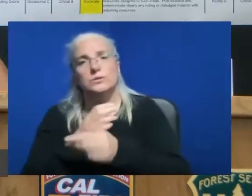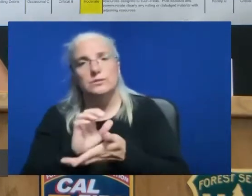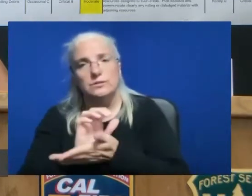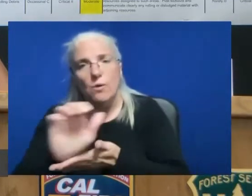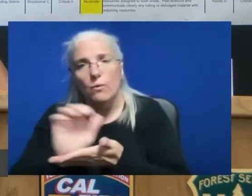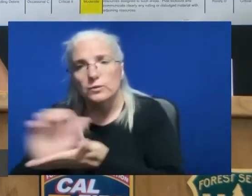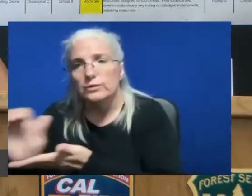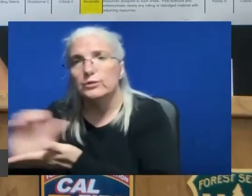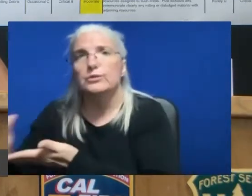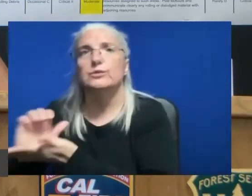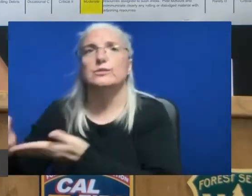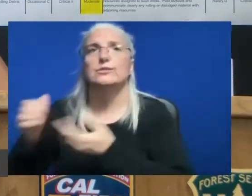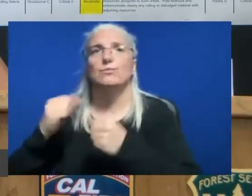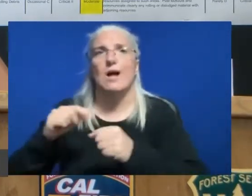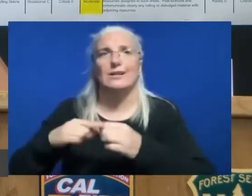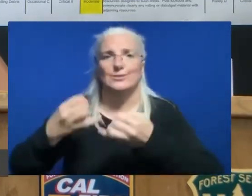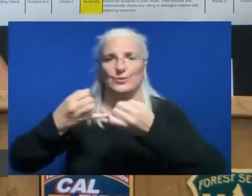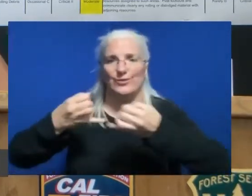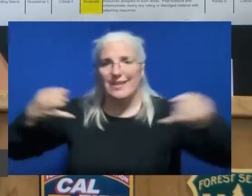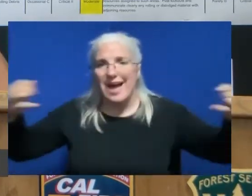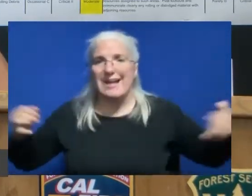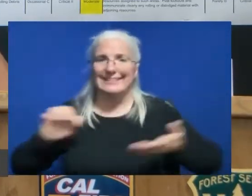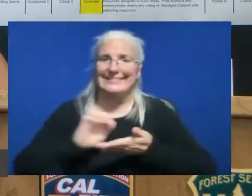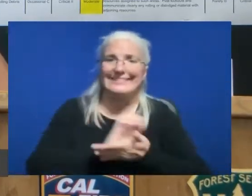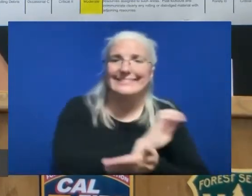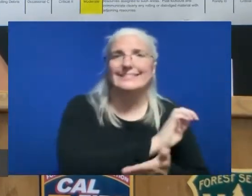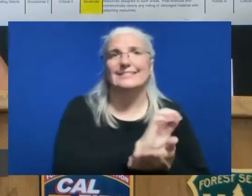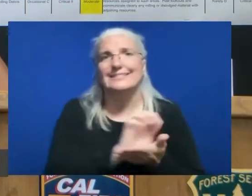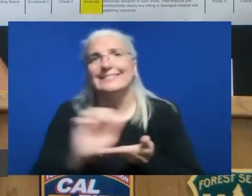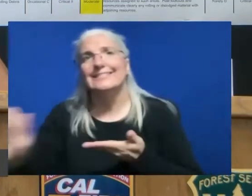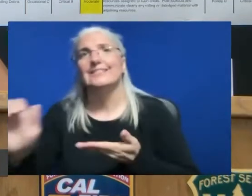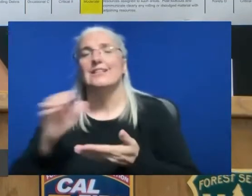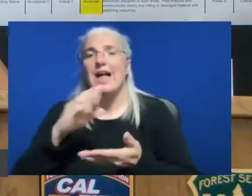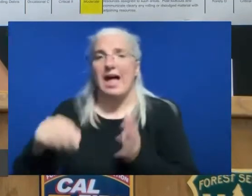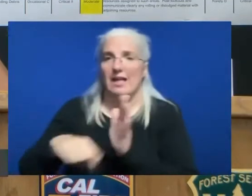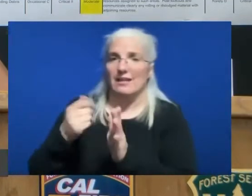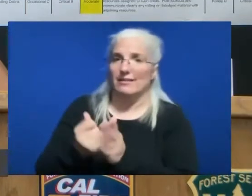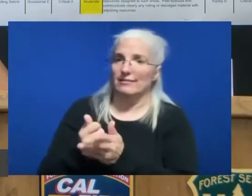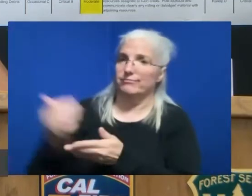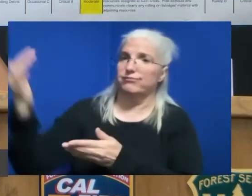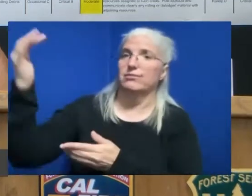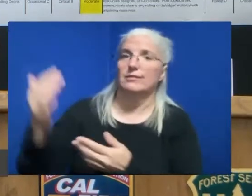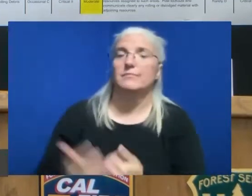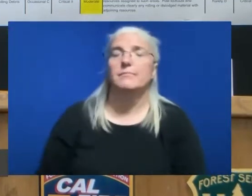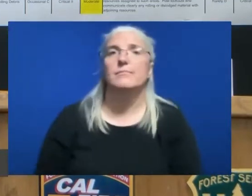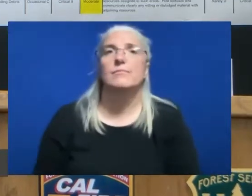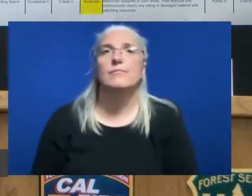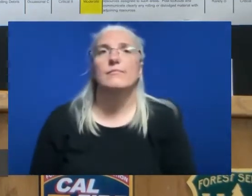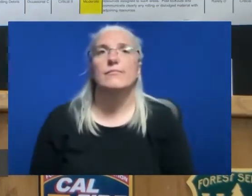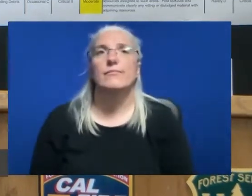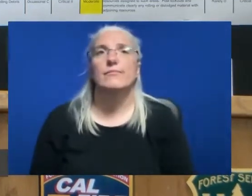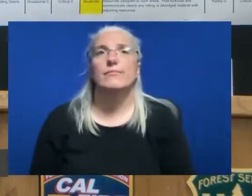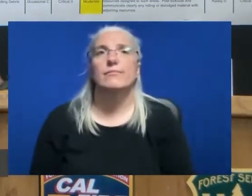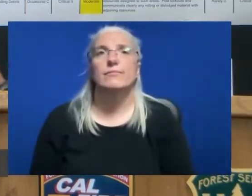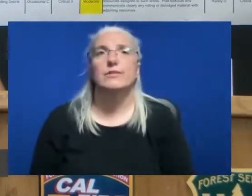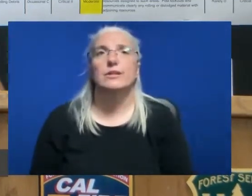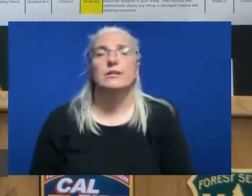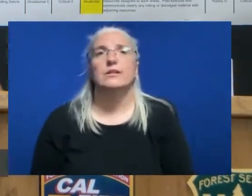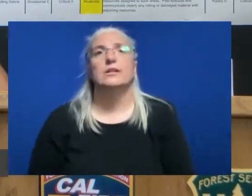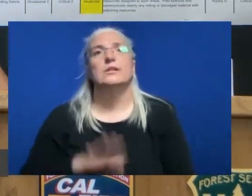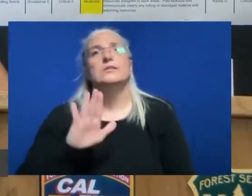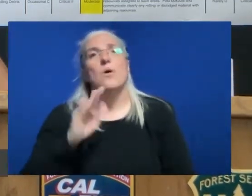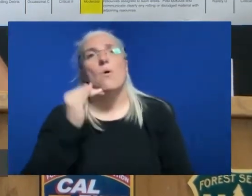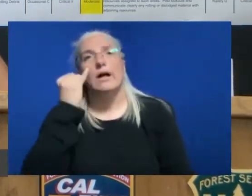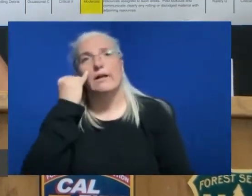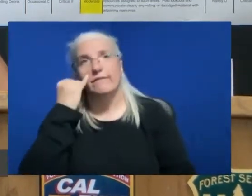ground. If we just light from the bottom up, generally speaking, you get a very hot, intense fire because that fire will just rip right up the hill.